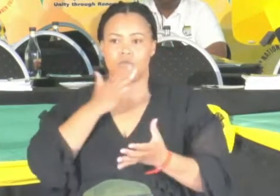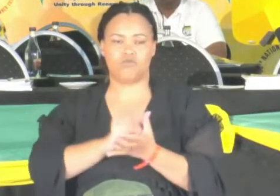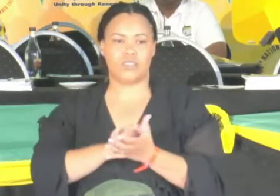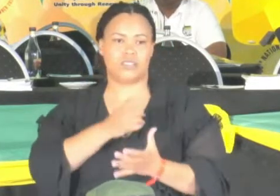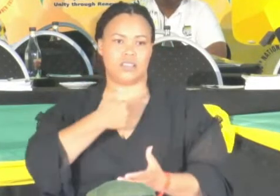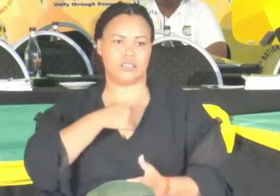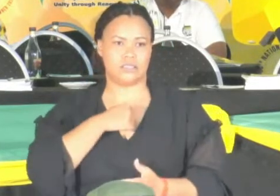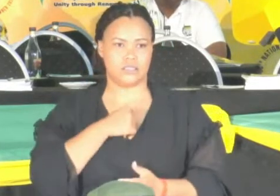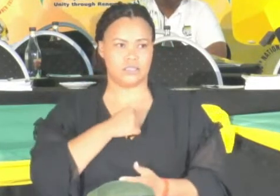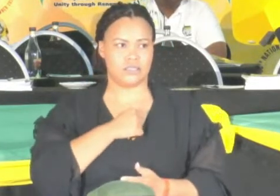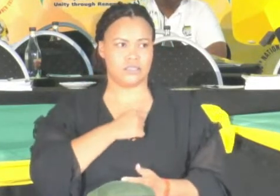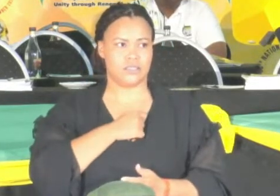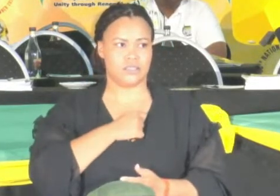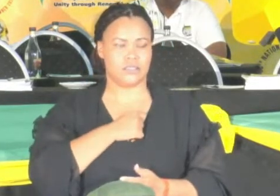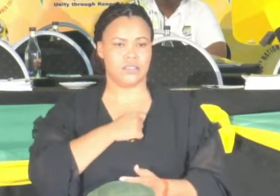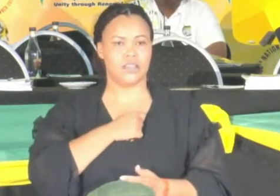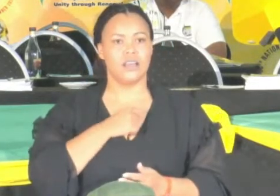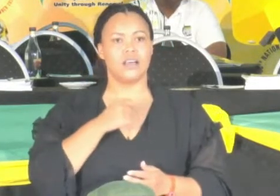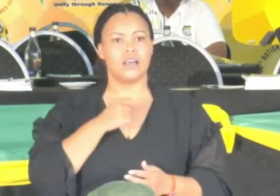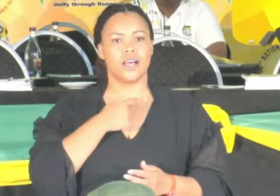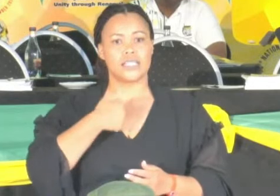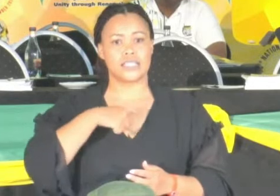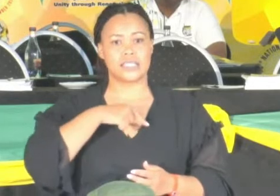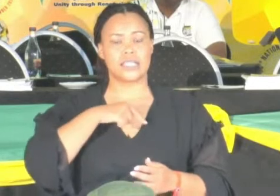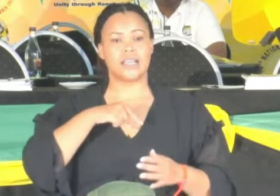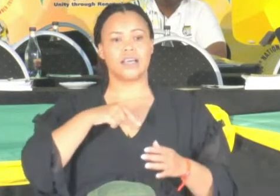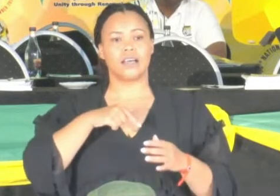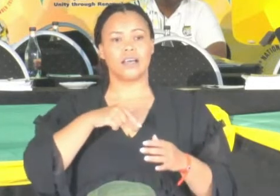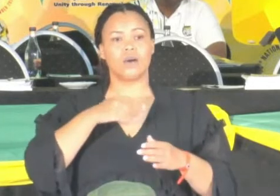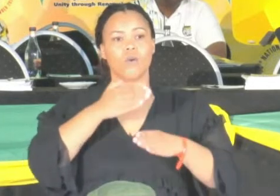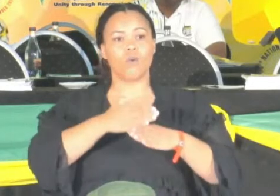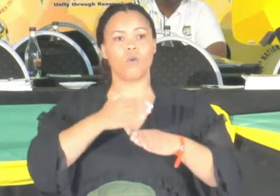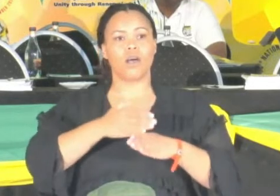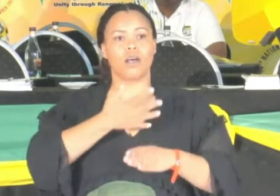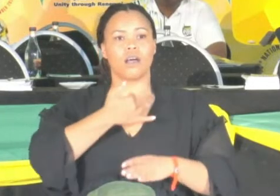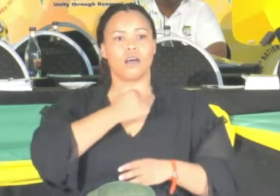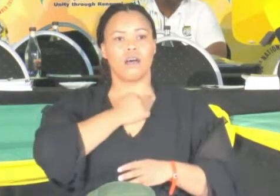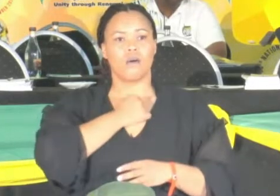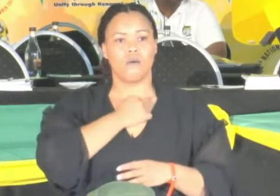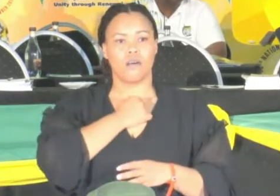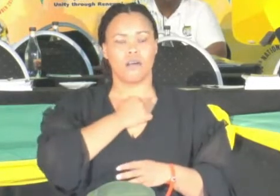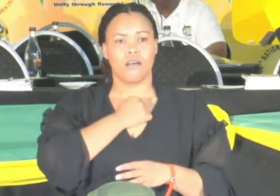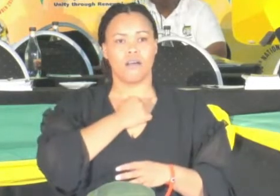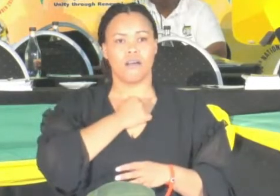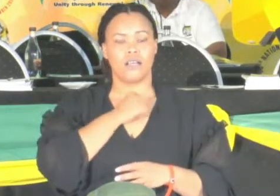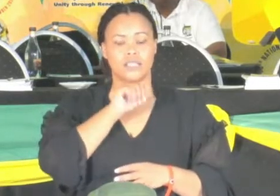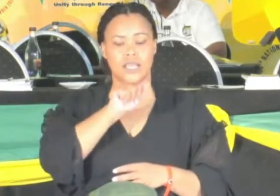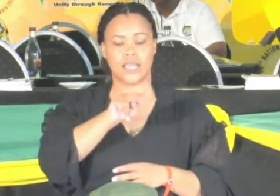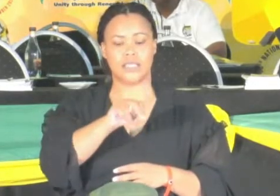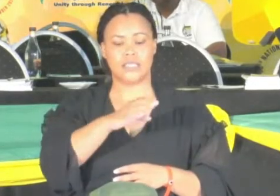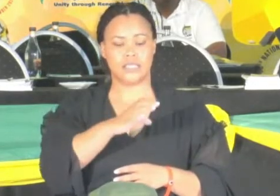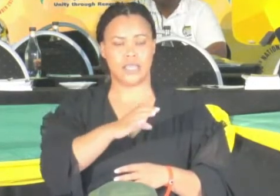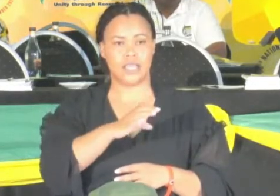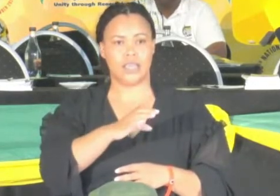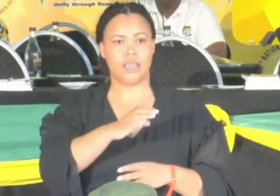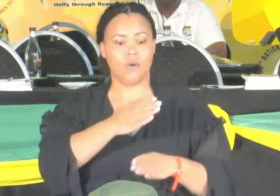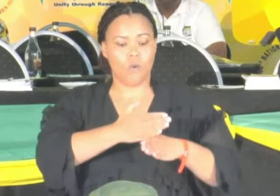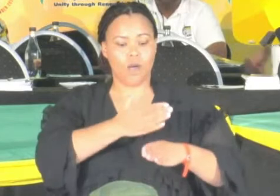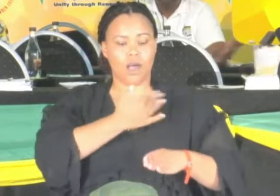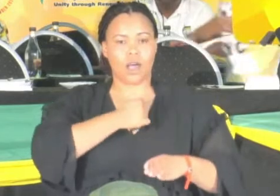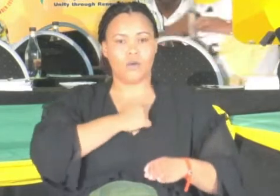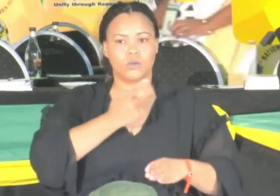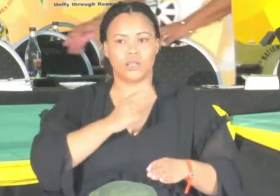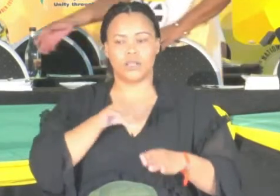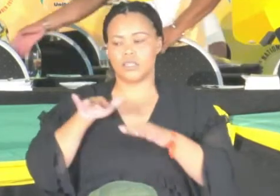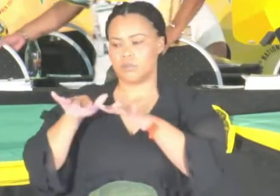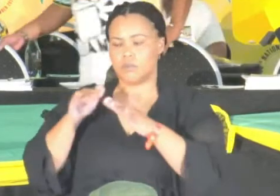Our duty as the ANC is therefore principally to be a servant of the